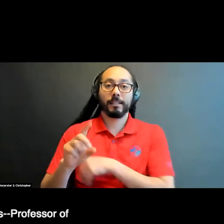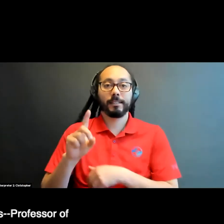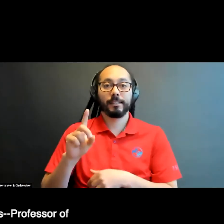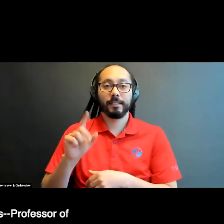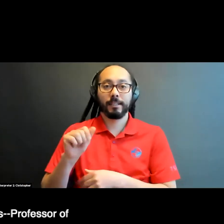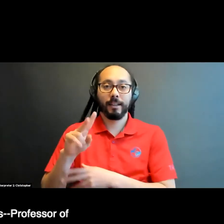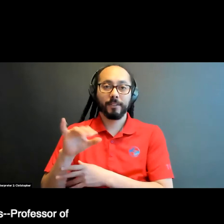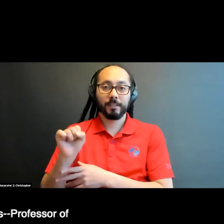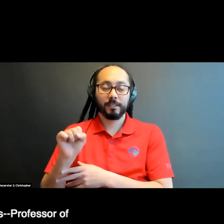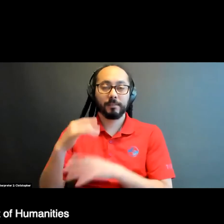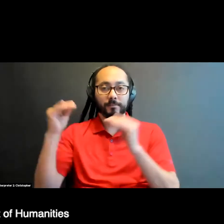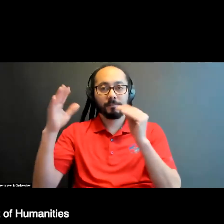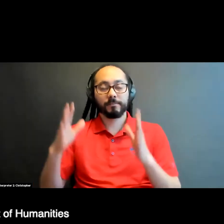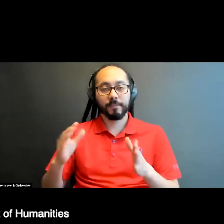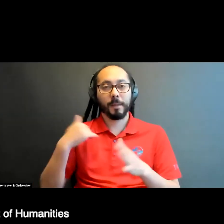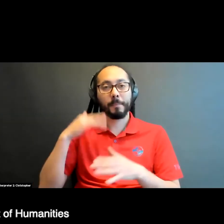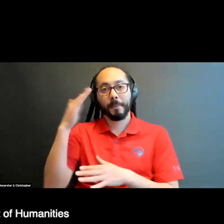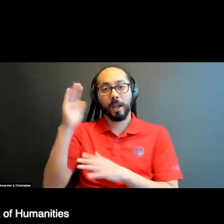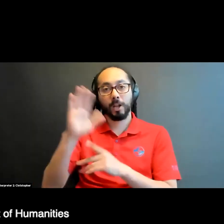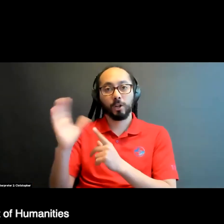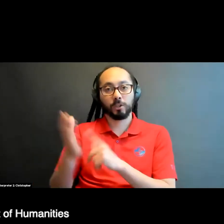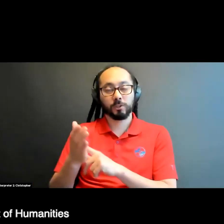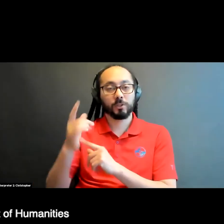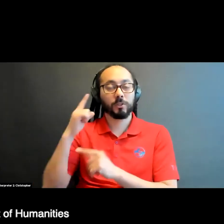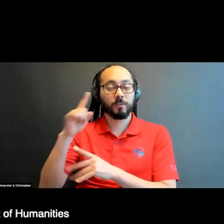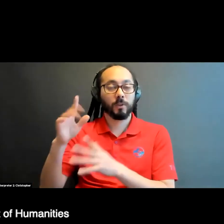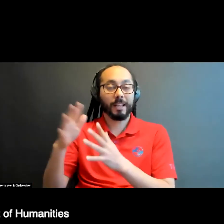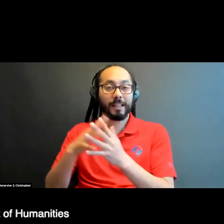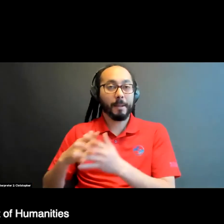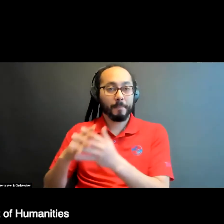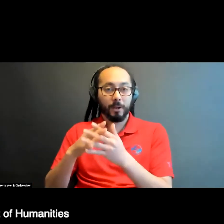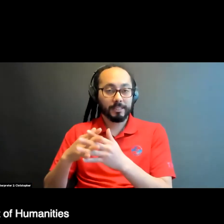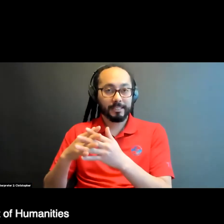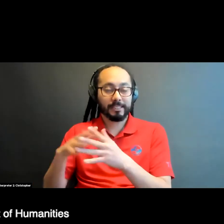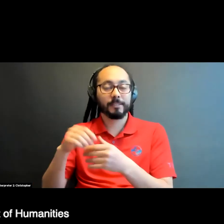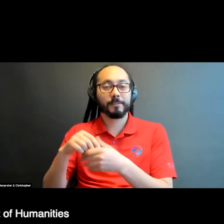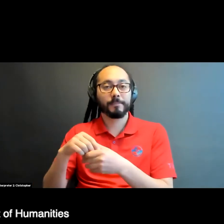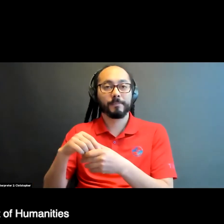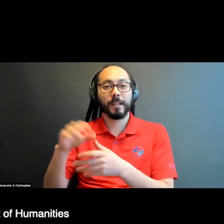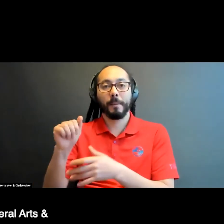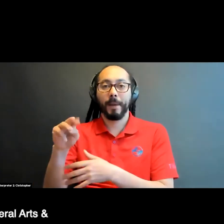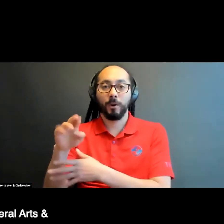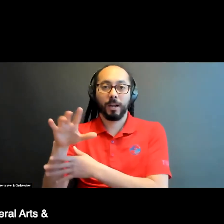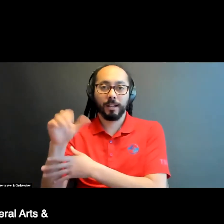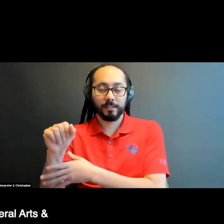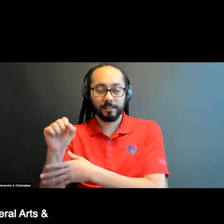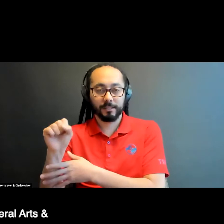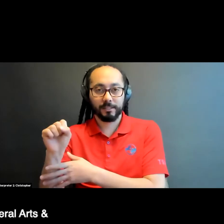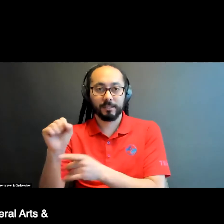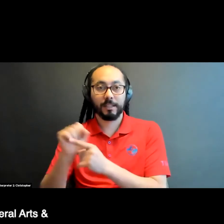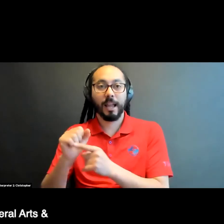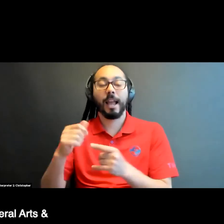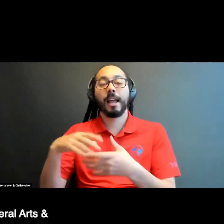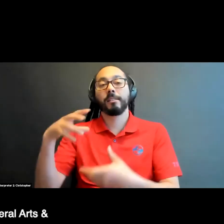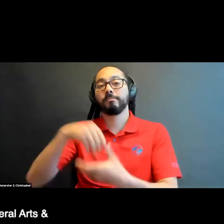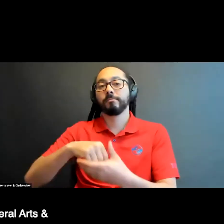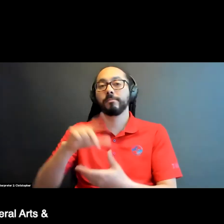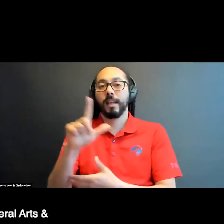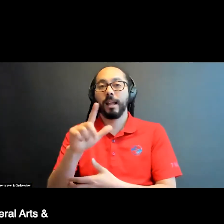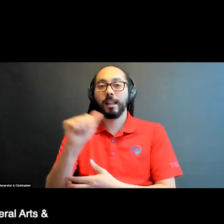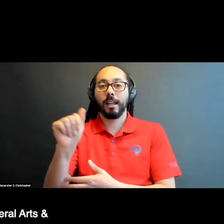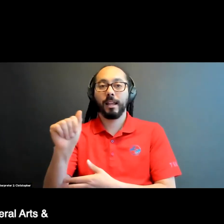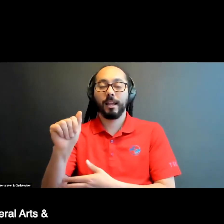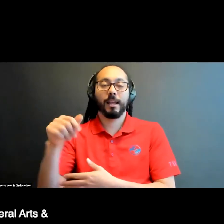the Americas in the Department of Humanities and Special Advisor on the Faculty of Liberal Arts and Professional